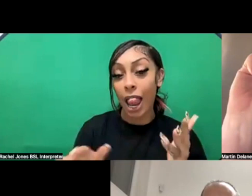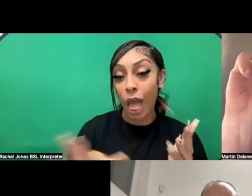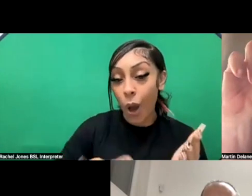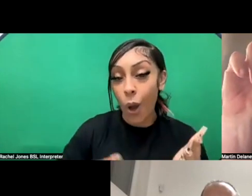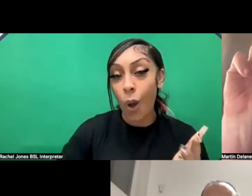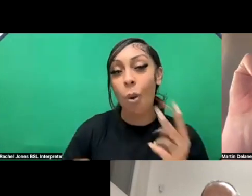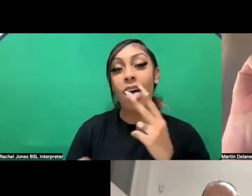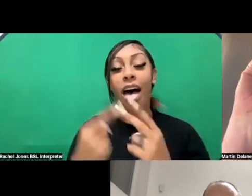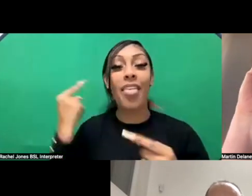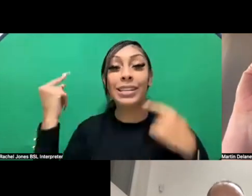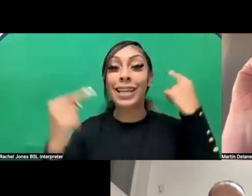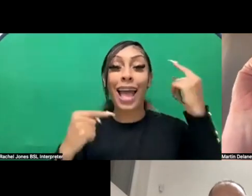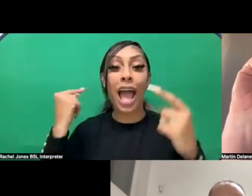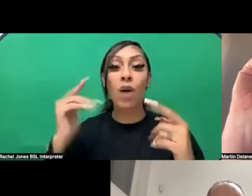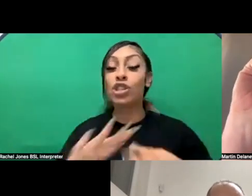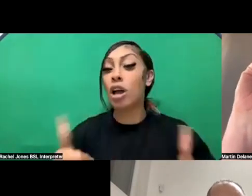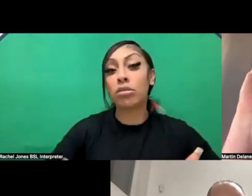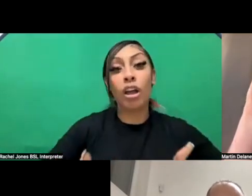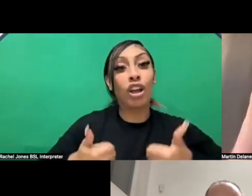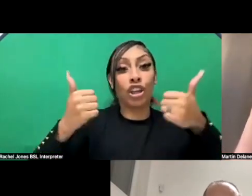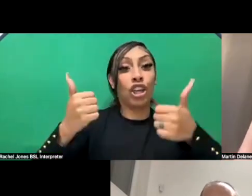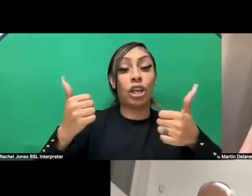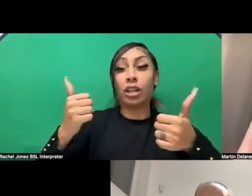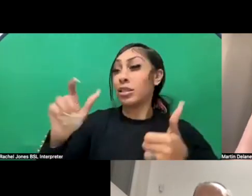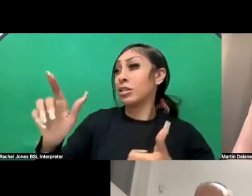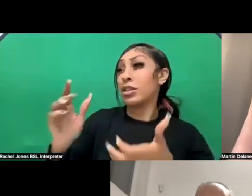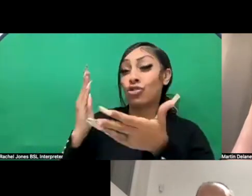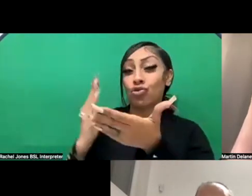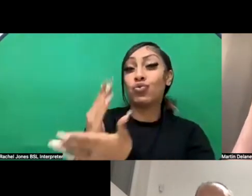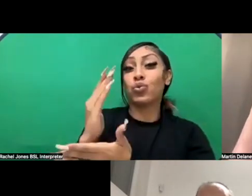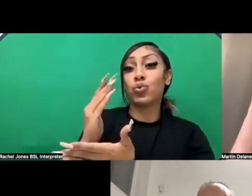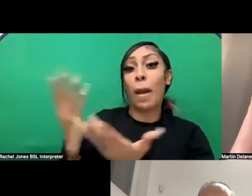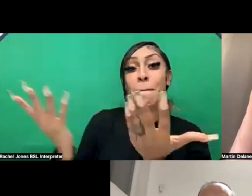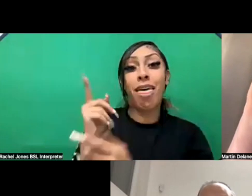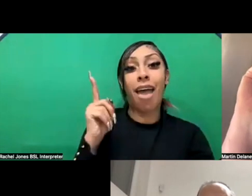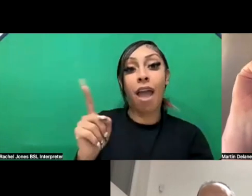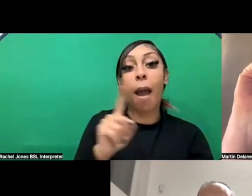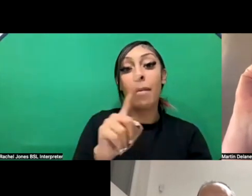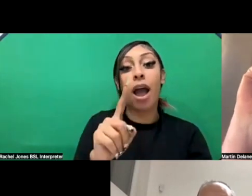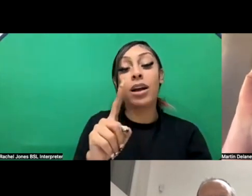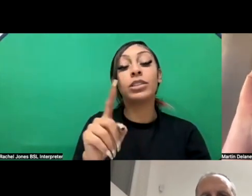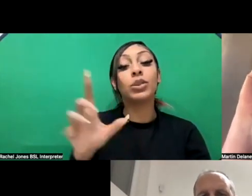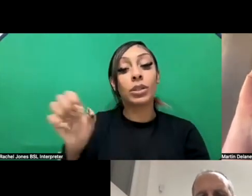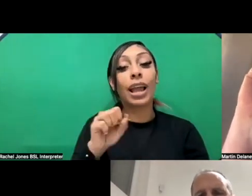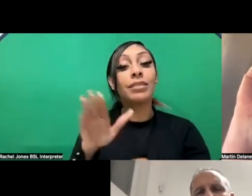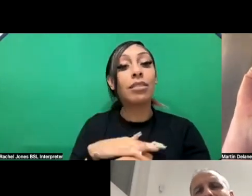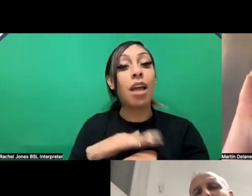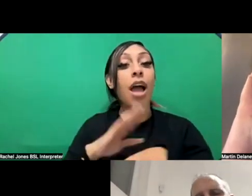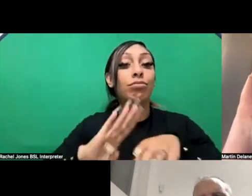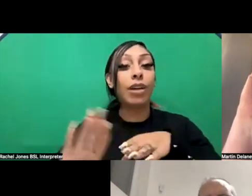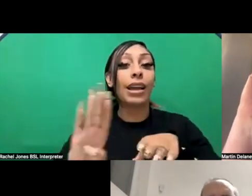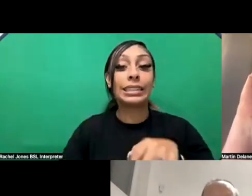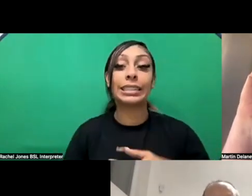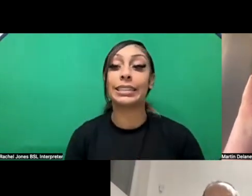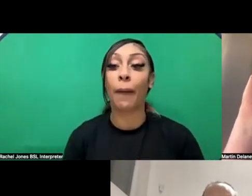sounds. It wasn't as good as a true cello player would be able to do, but I think it takes you a long way towards that. I hope that answers your